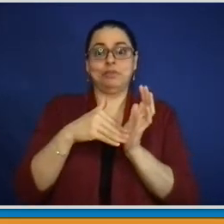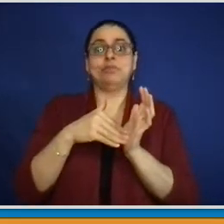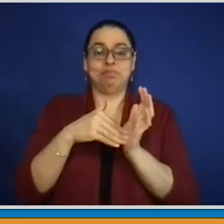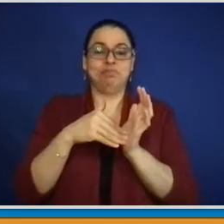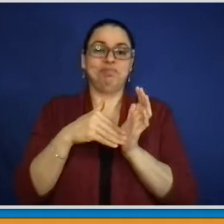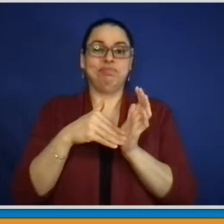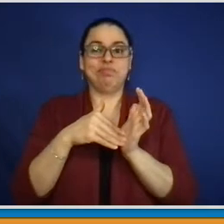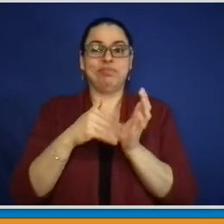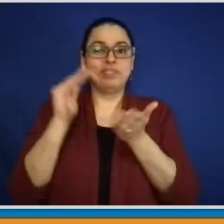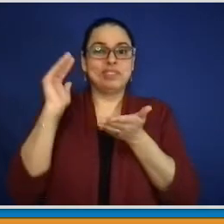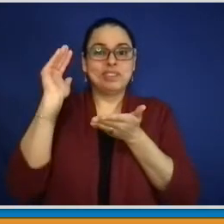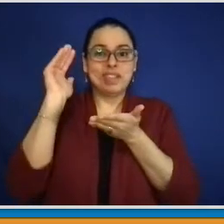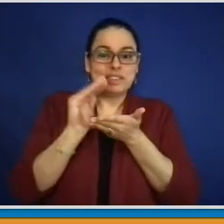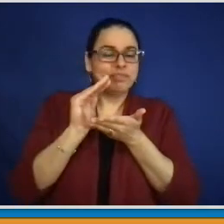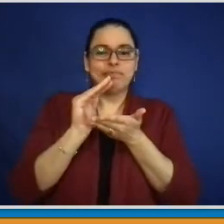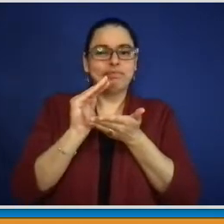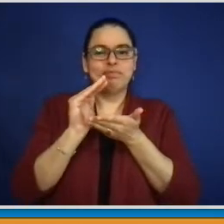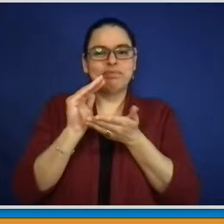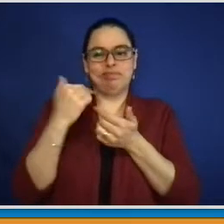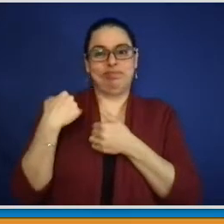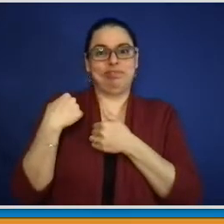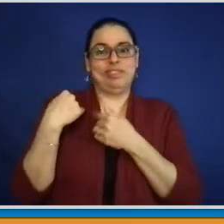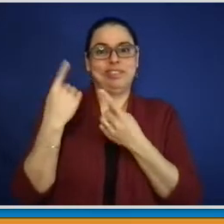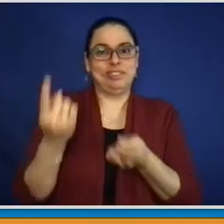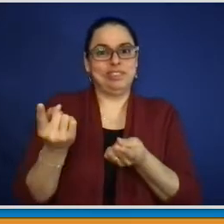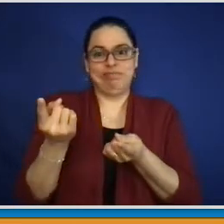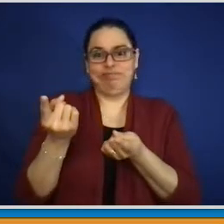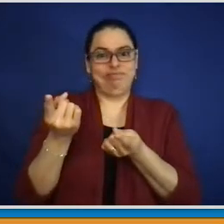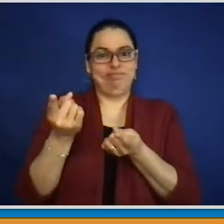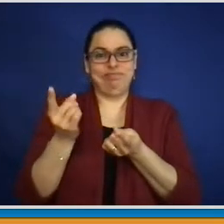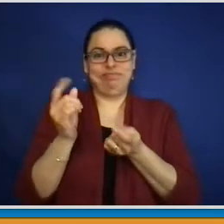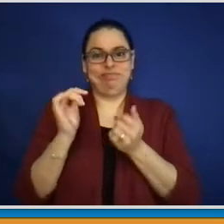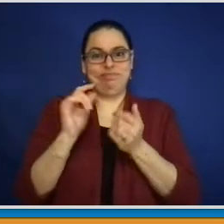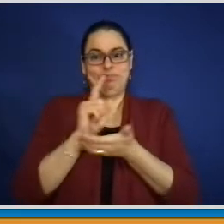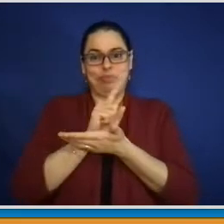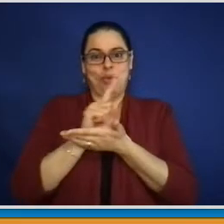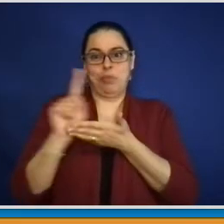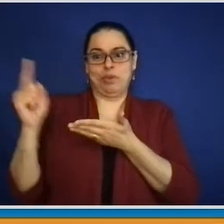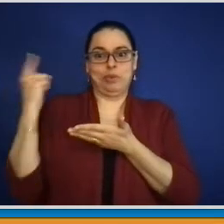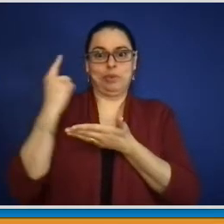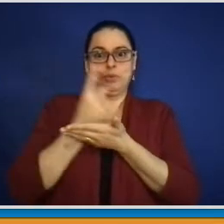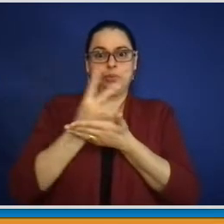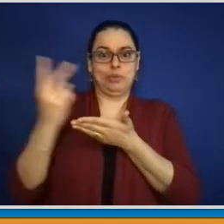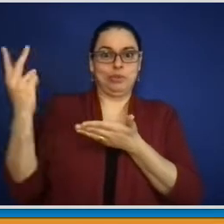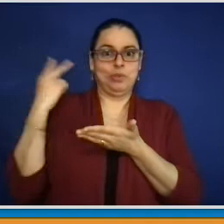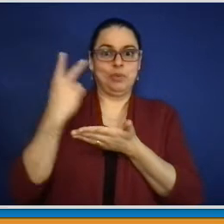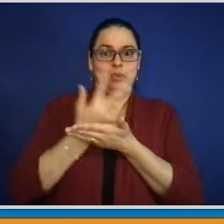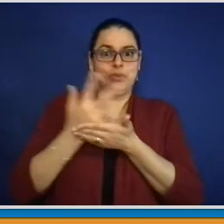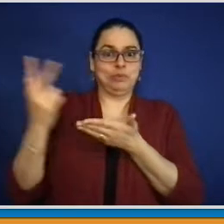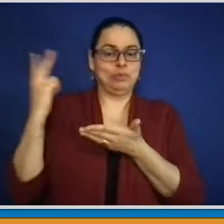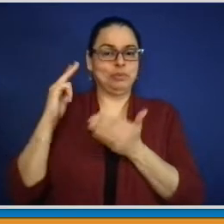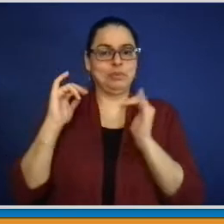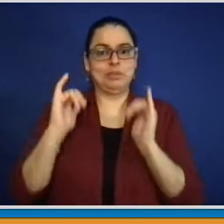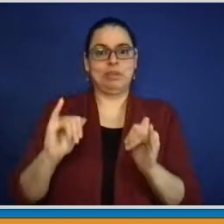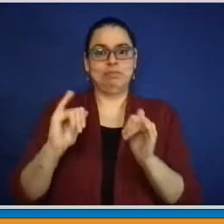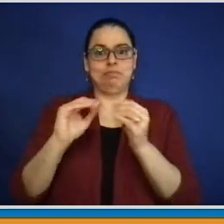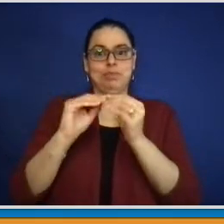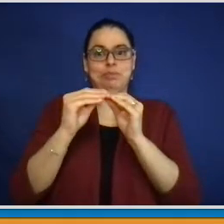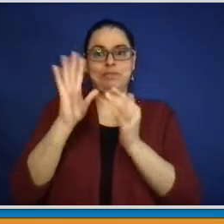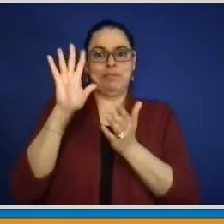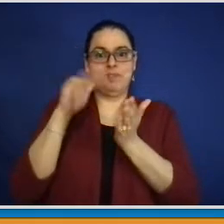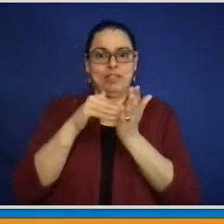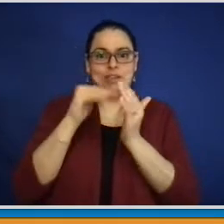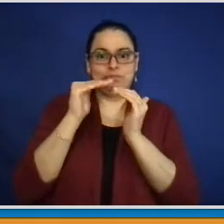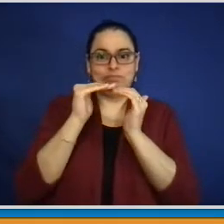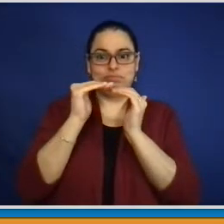5,367. 2 weeks before that, 5,930. And 3 weeks before that, it was 5,976. So we've had a drop from a